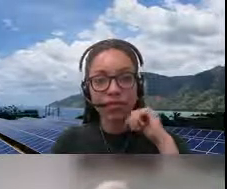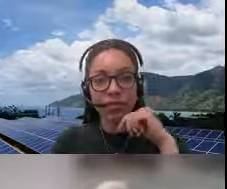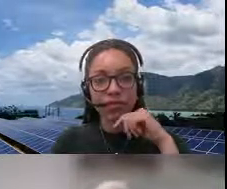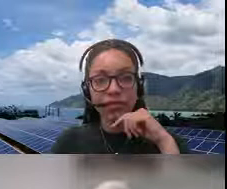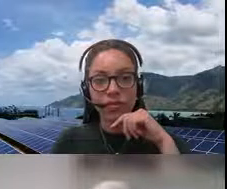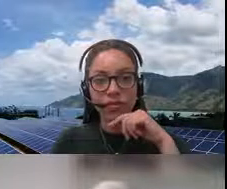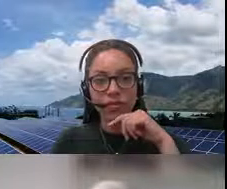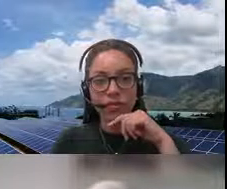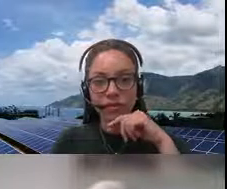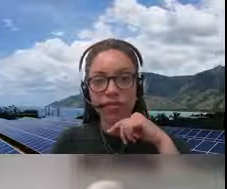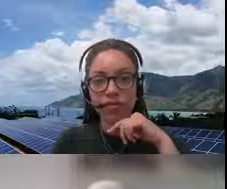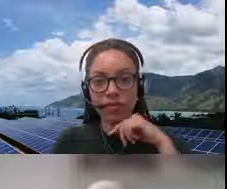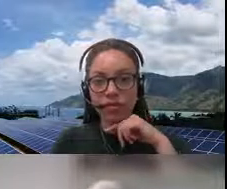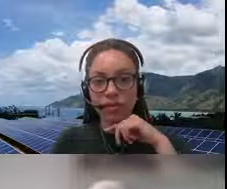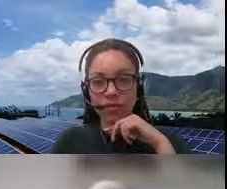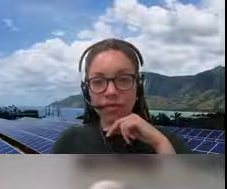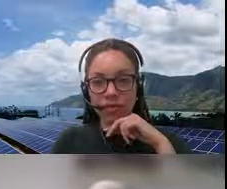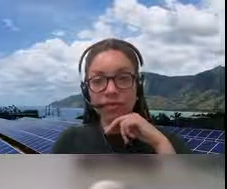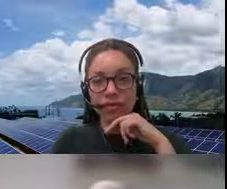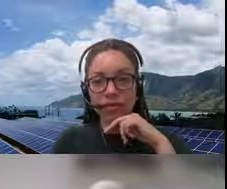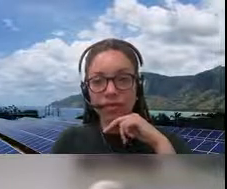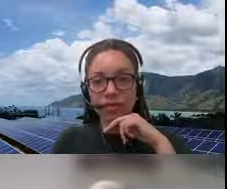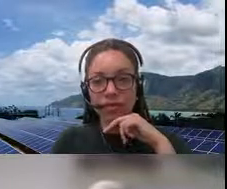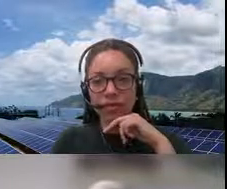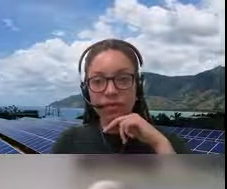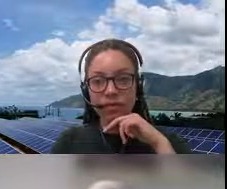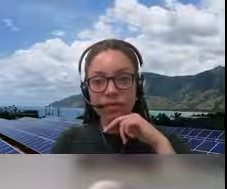those eligibility and merit criteria.